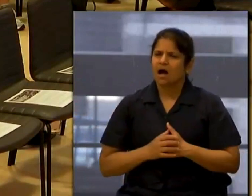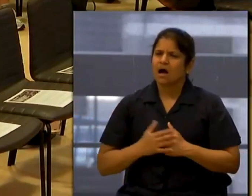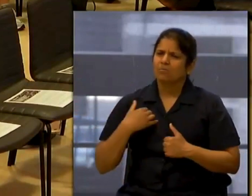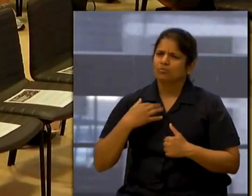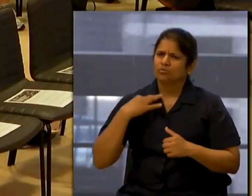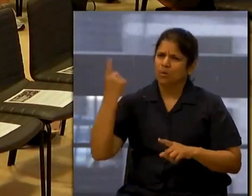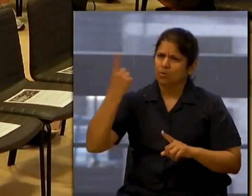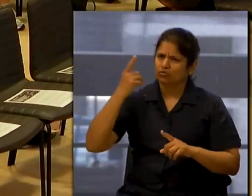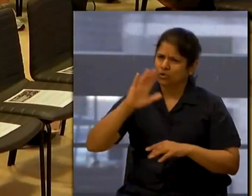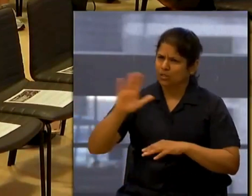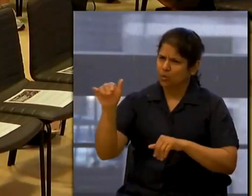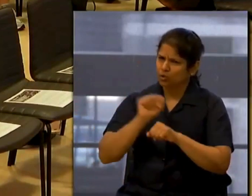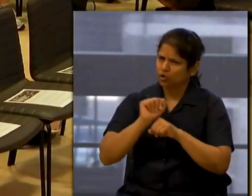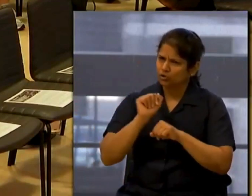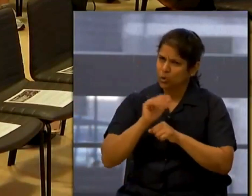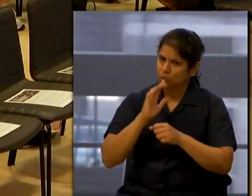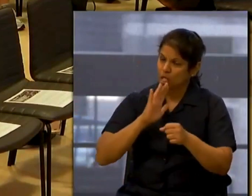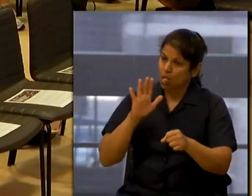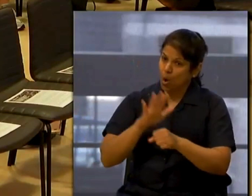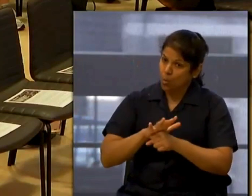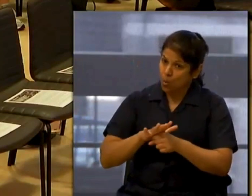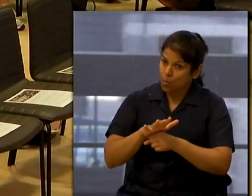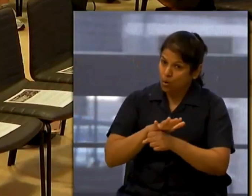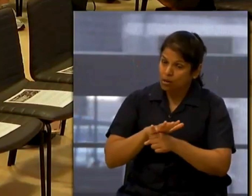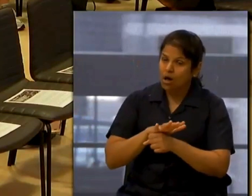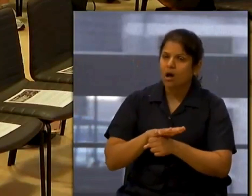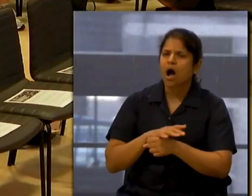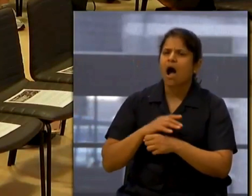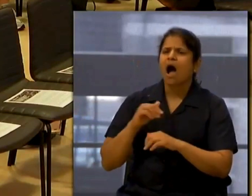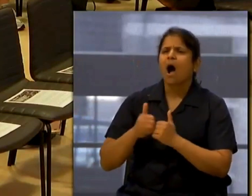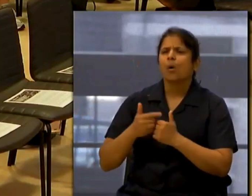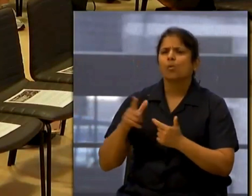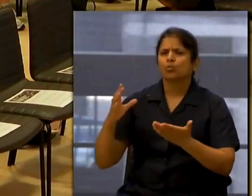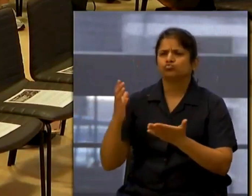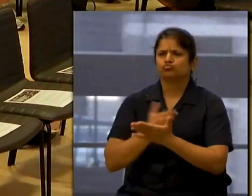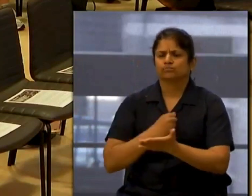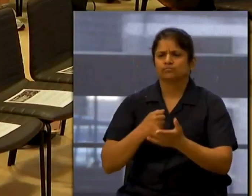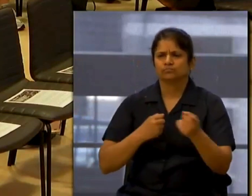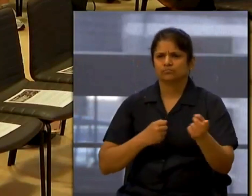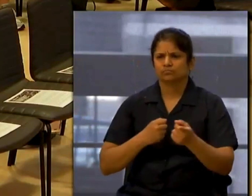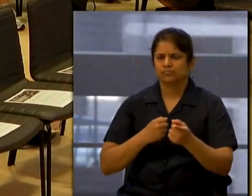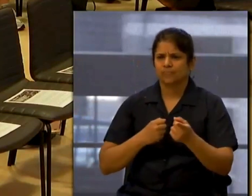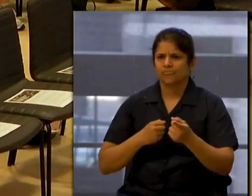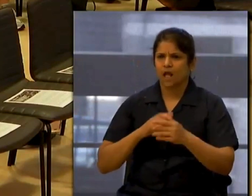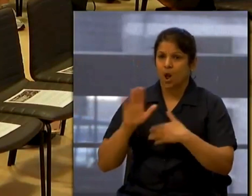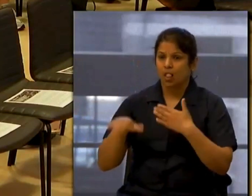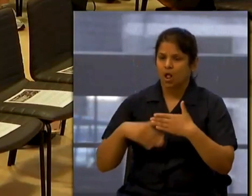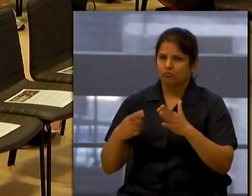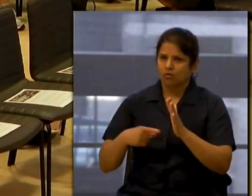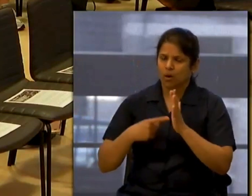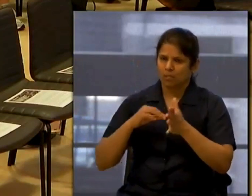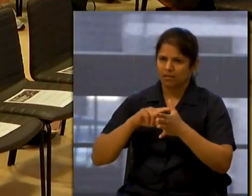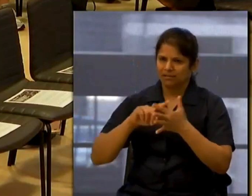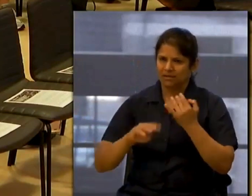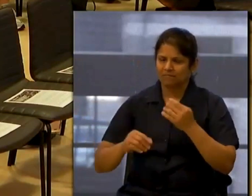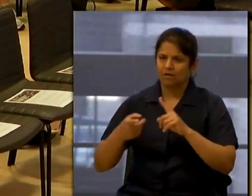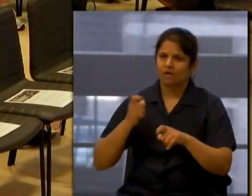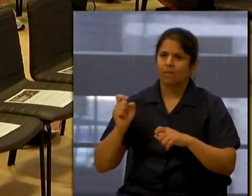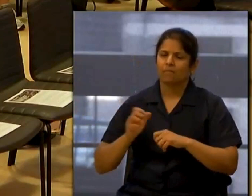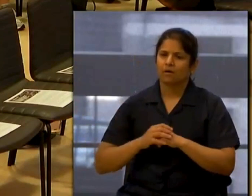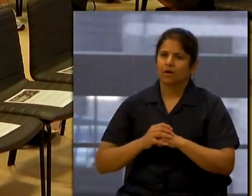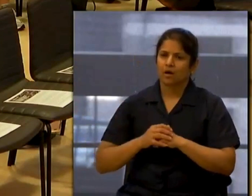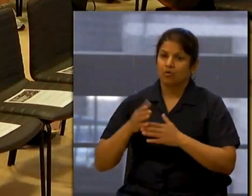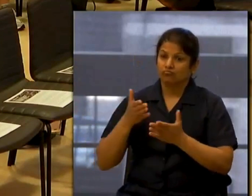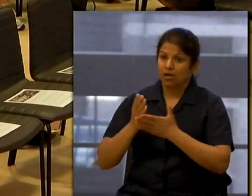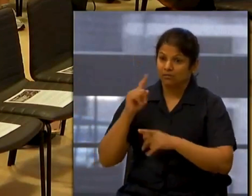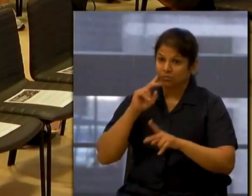domestically you leverage the obligations enumerated under the Convention on the Rights of People with Disabilities, both for people with